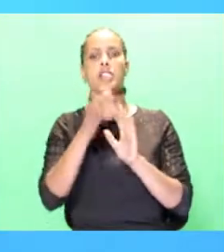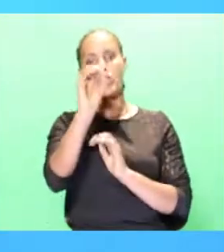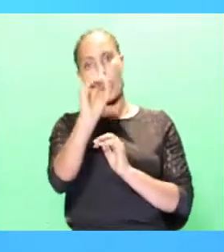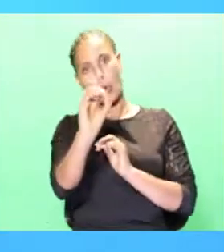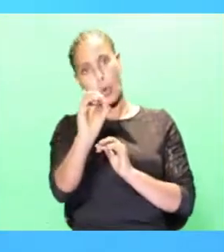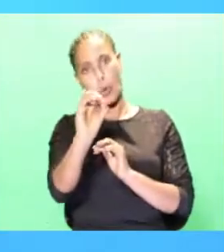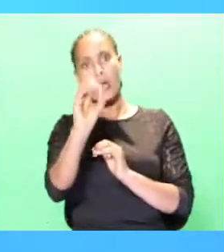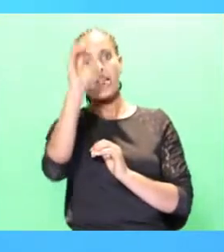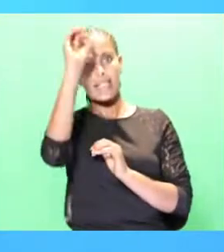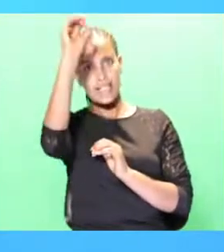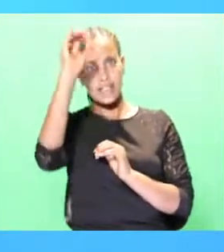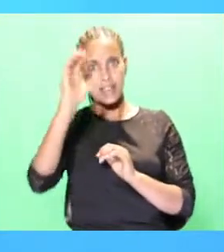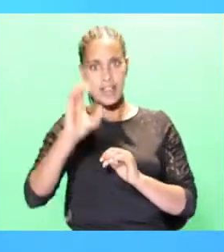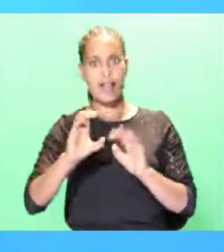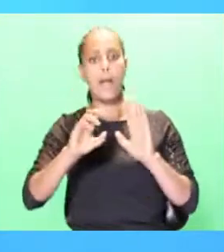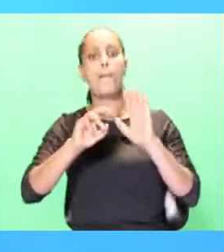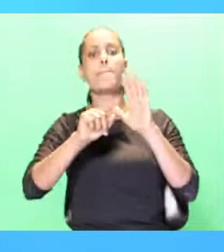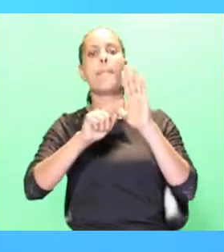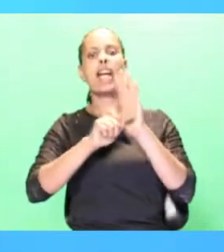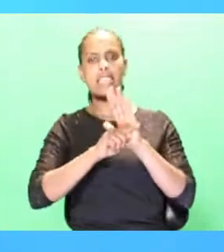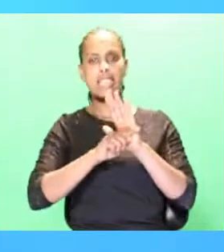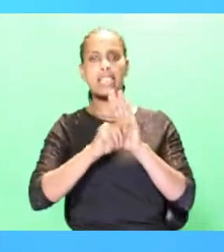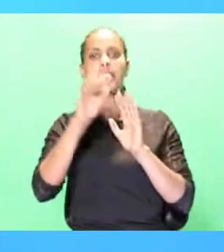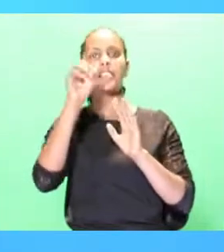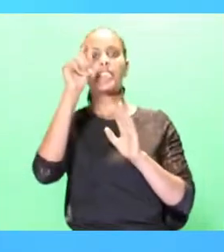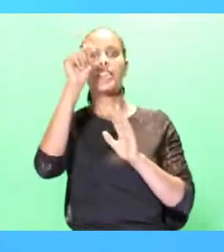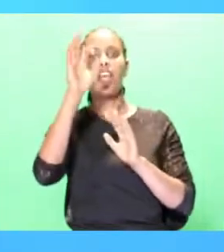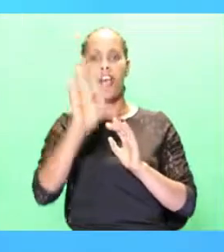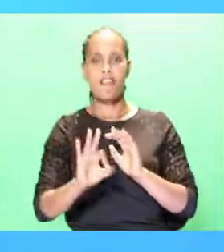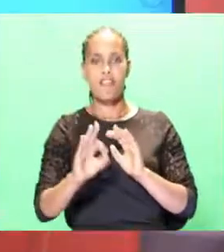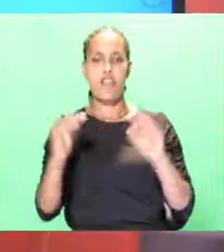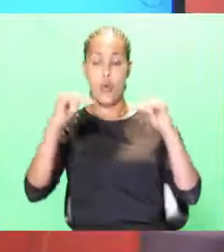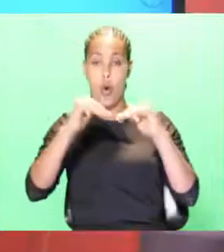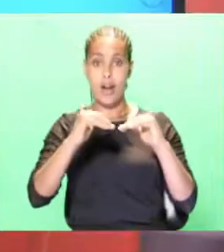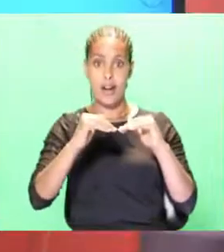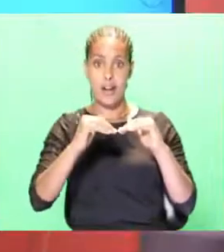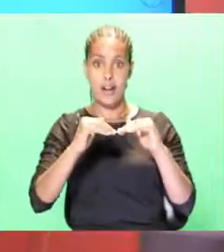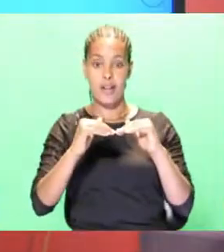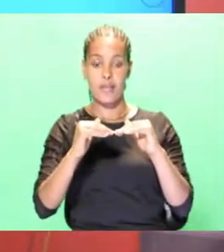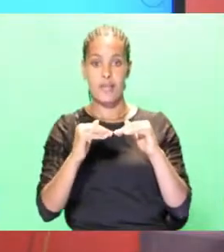0 degrees centigrade minus Tf equal